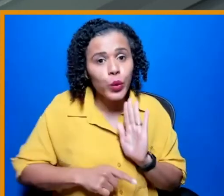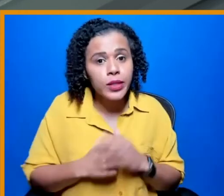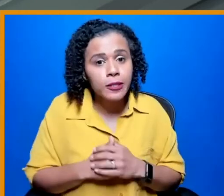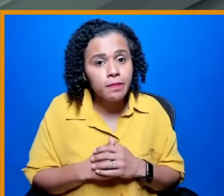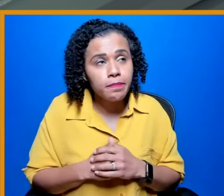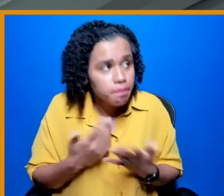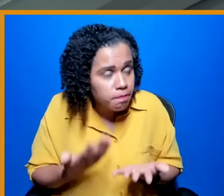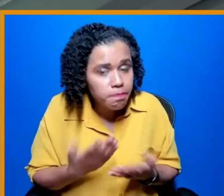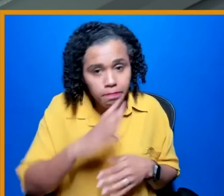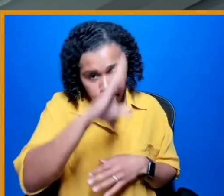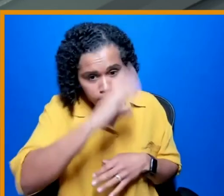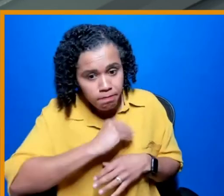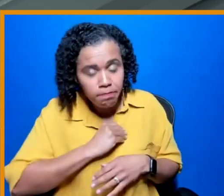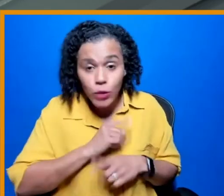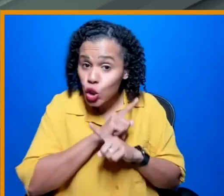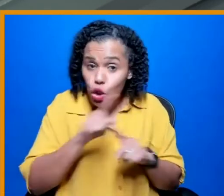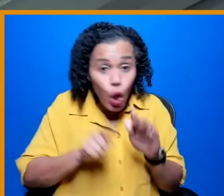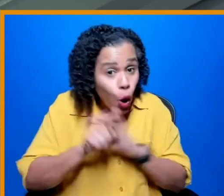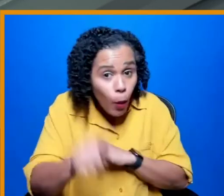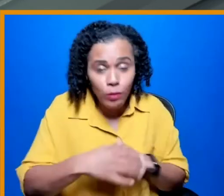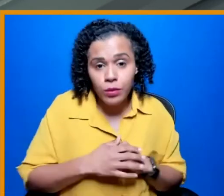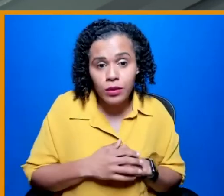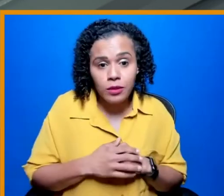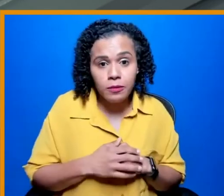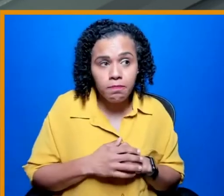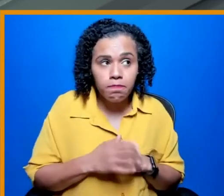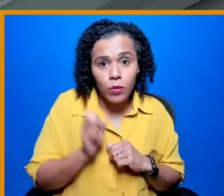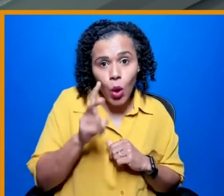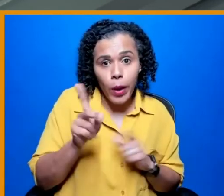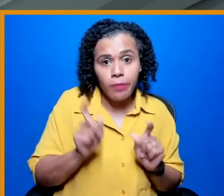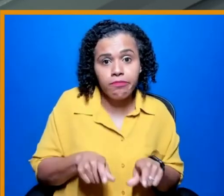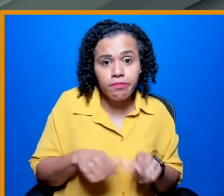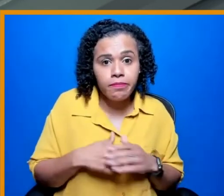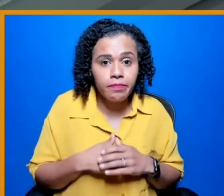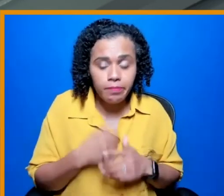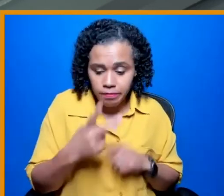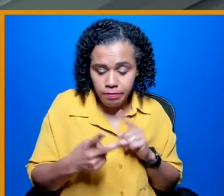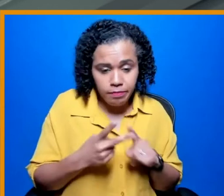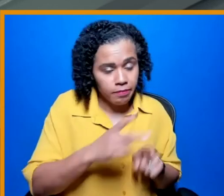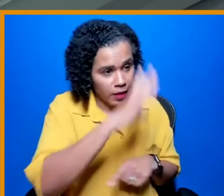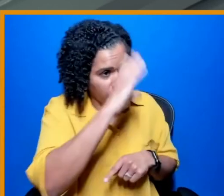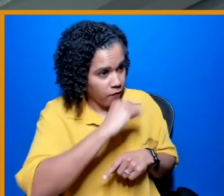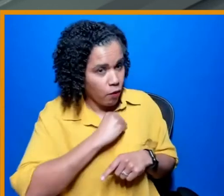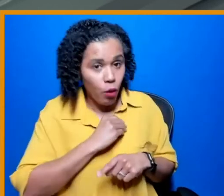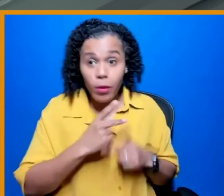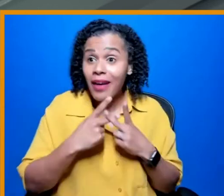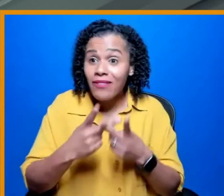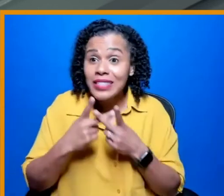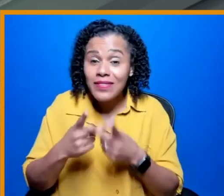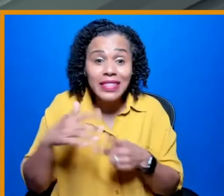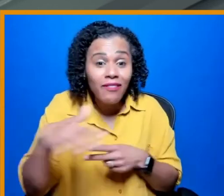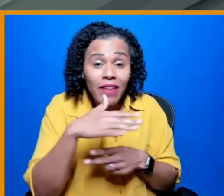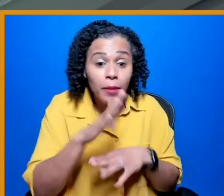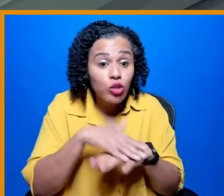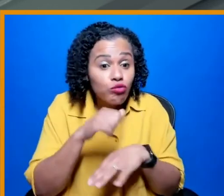We were told not to go out. We didn't. We were told not to visit loved ones at